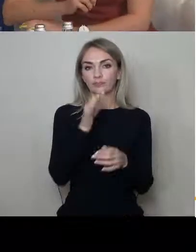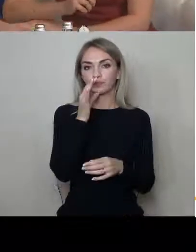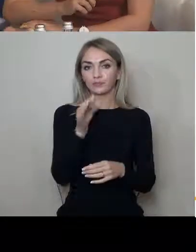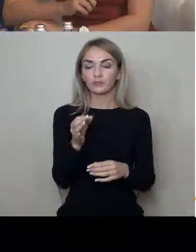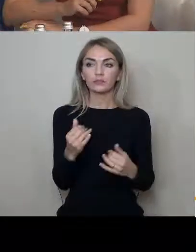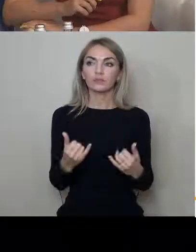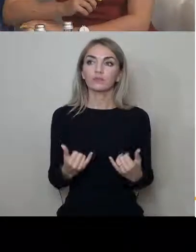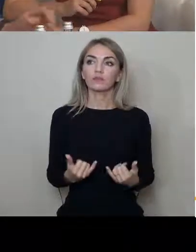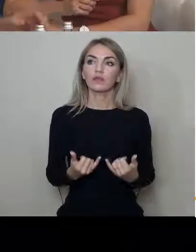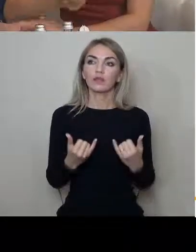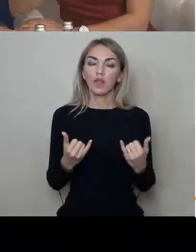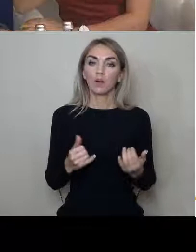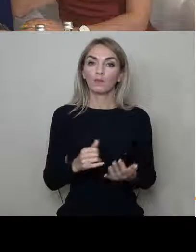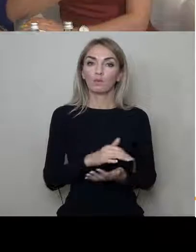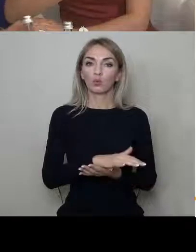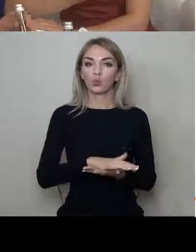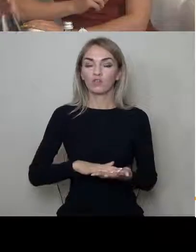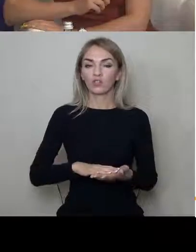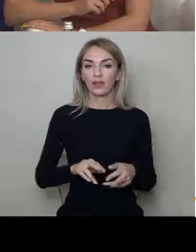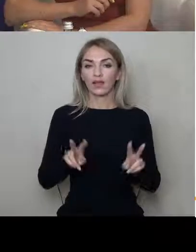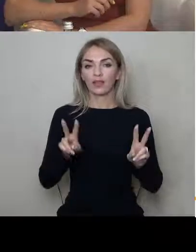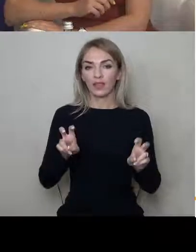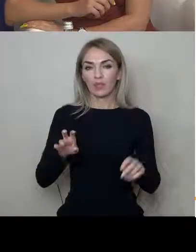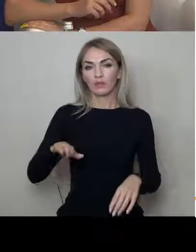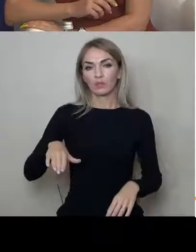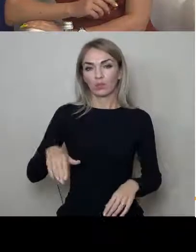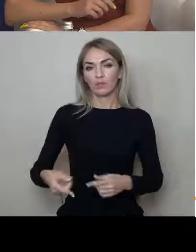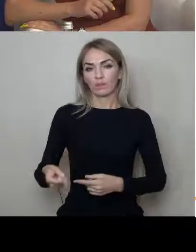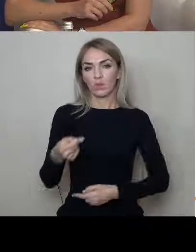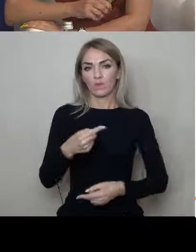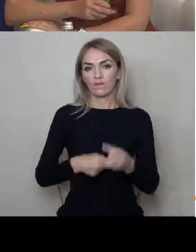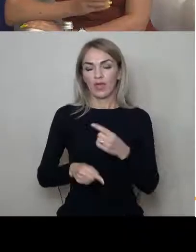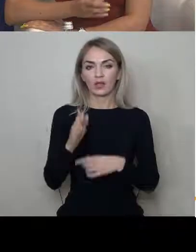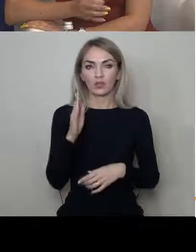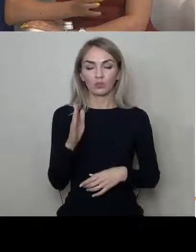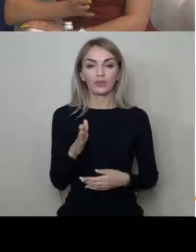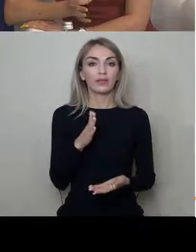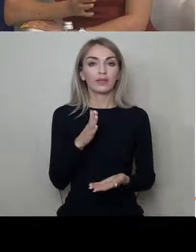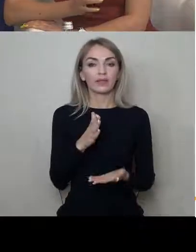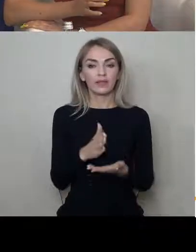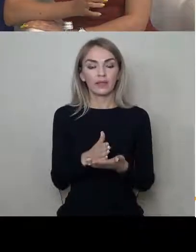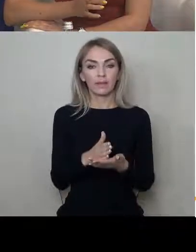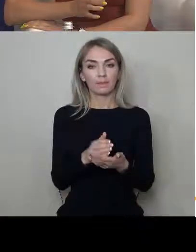Okay, to follow on this subject,